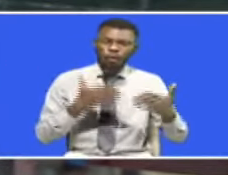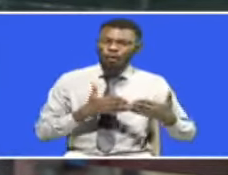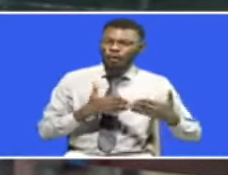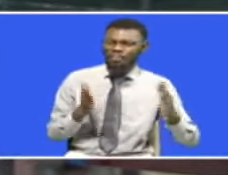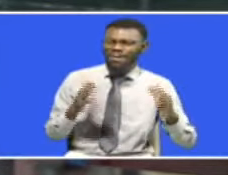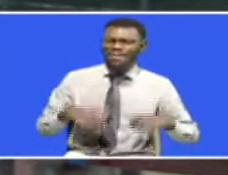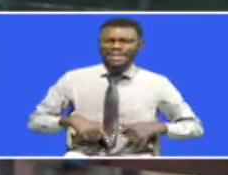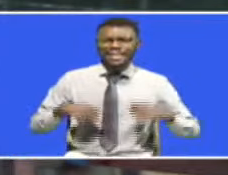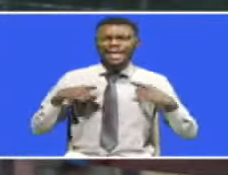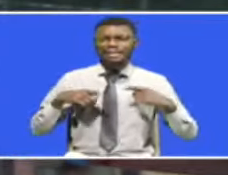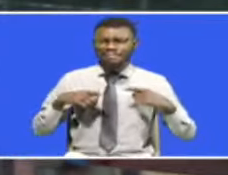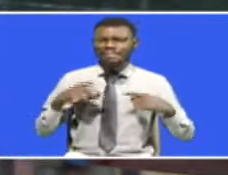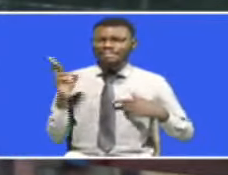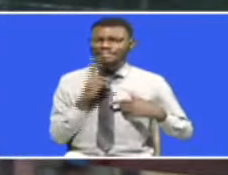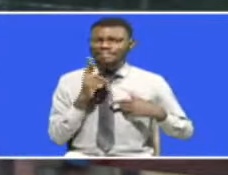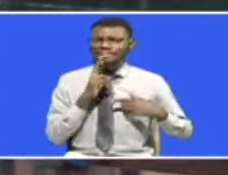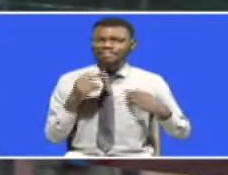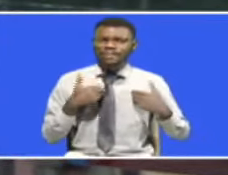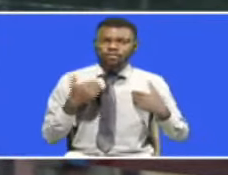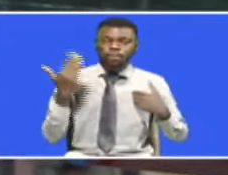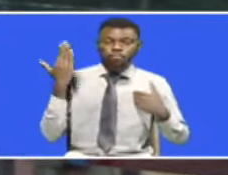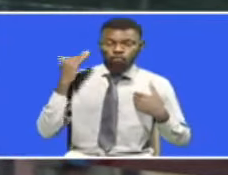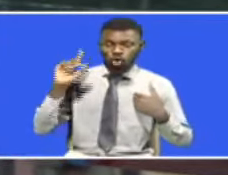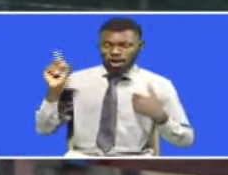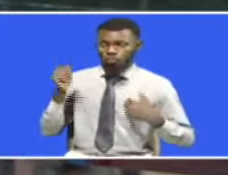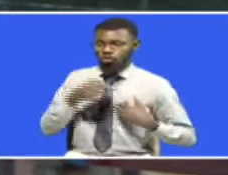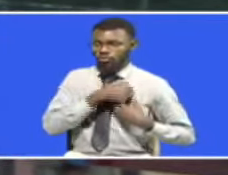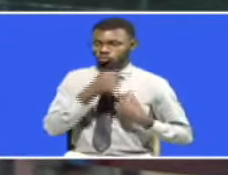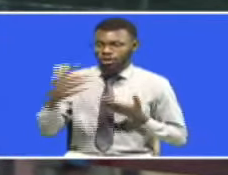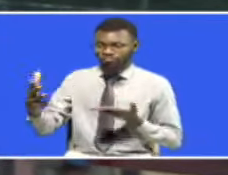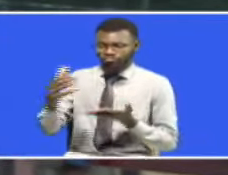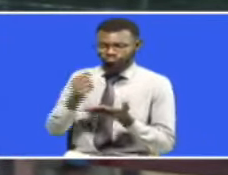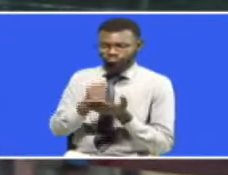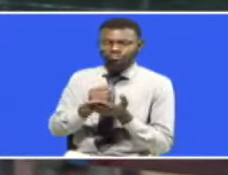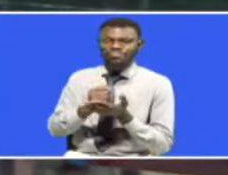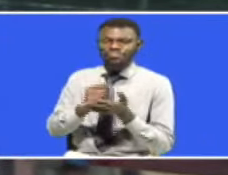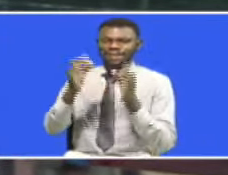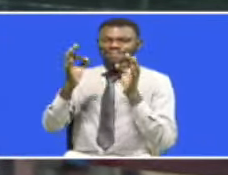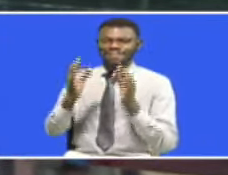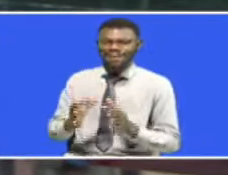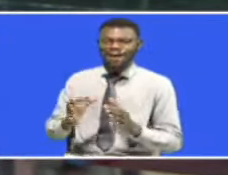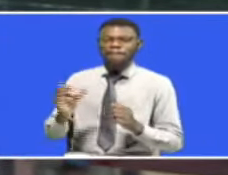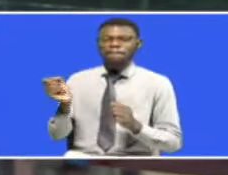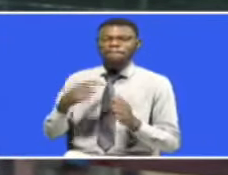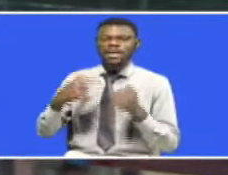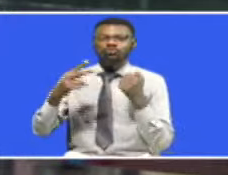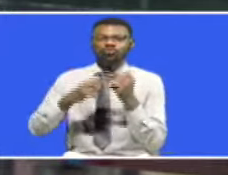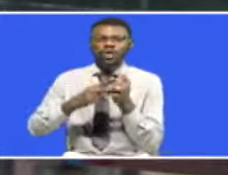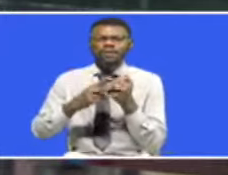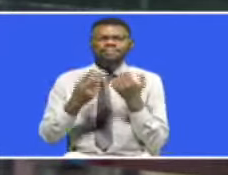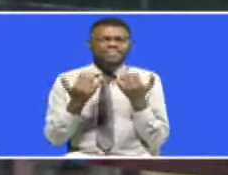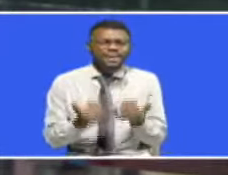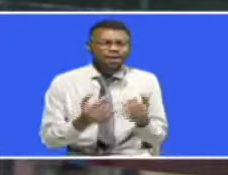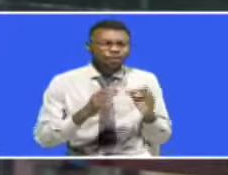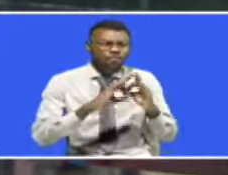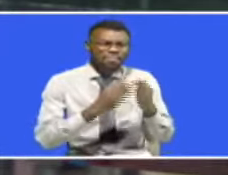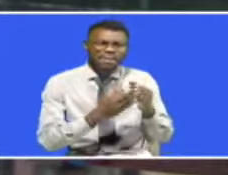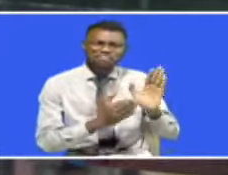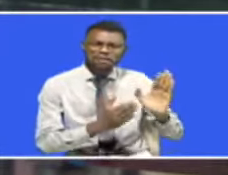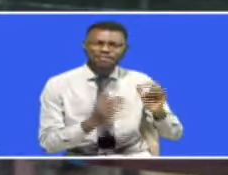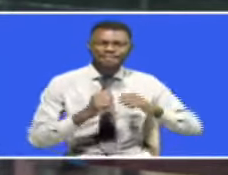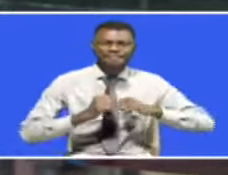appointed as the acting finance manager of Nairobi Hospital in July this year. And as Ode Francis now reports, the family is